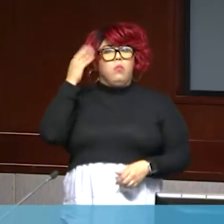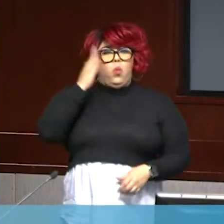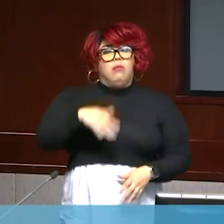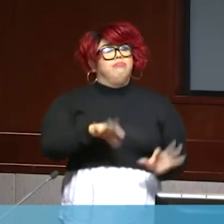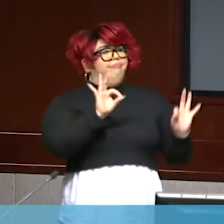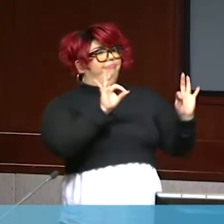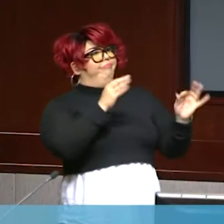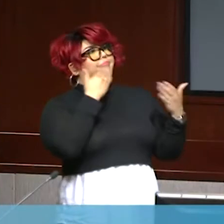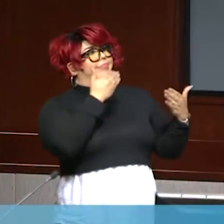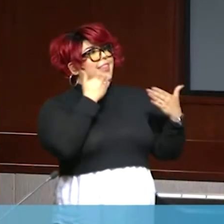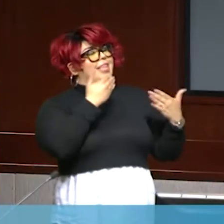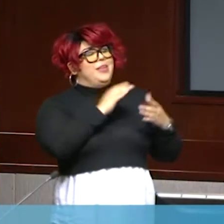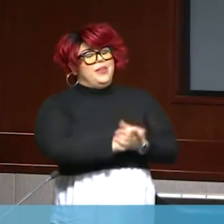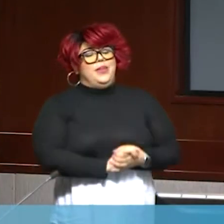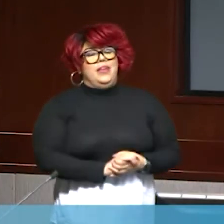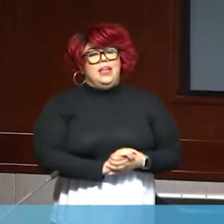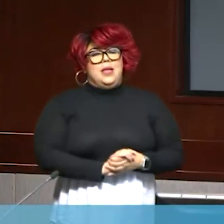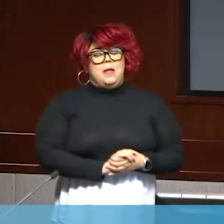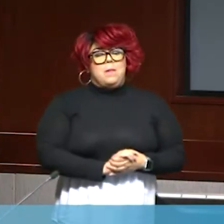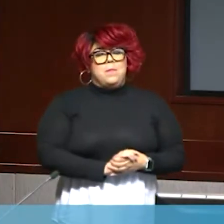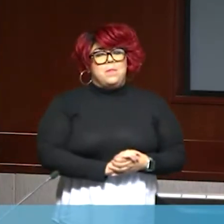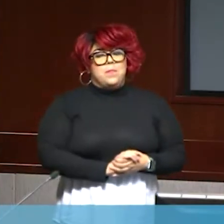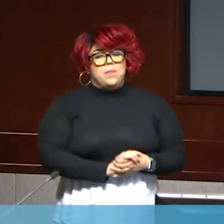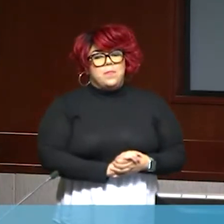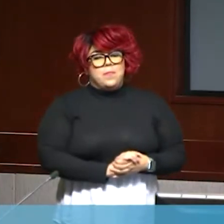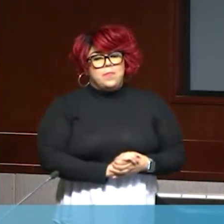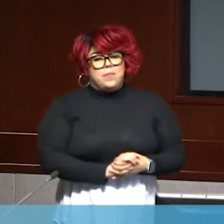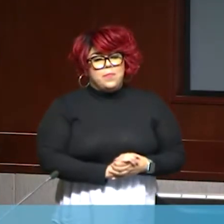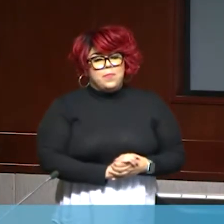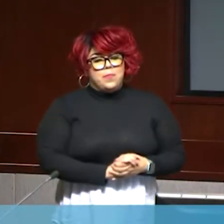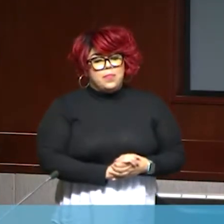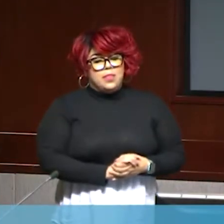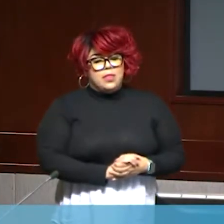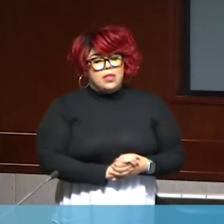Excellent. Thank you, Ms. Armstrong. And final question, Megan,